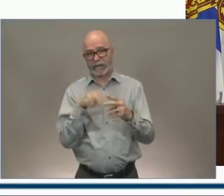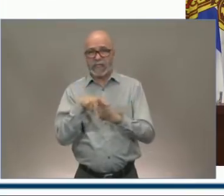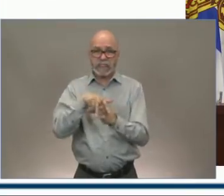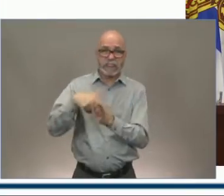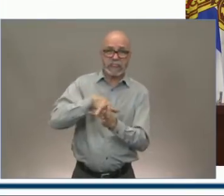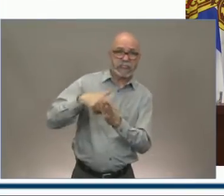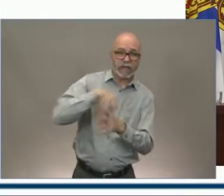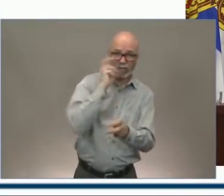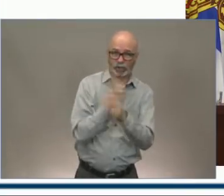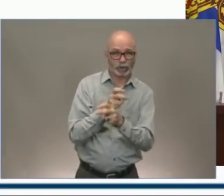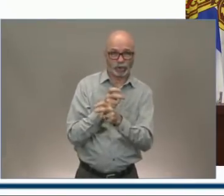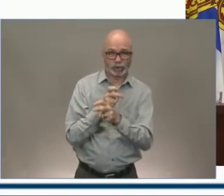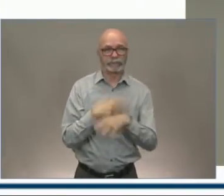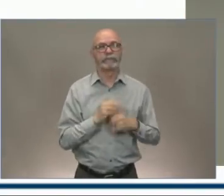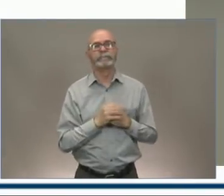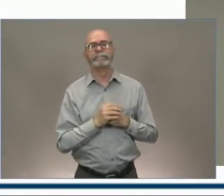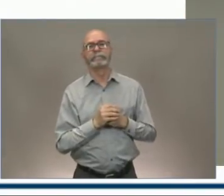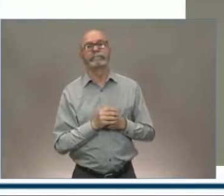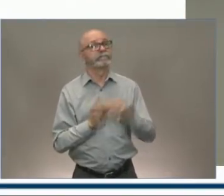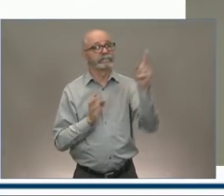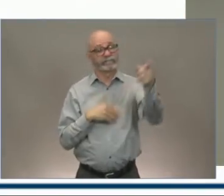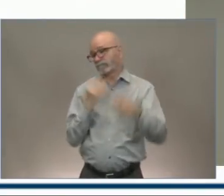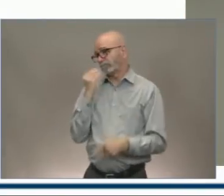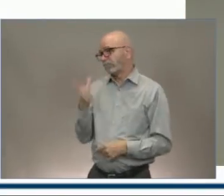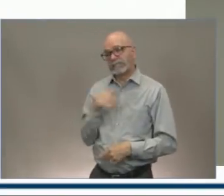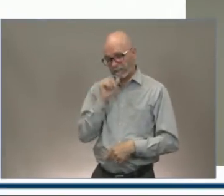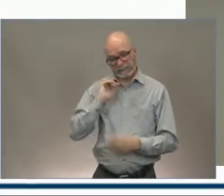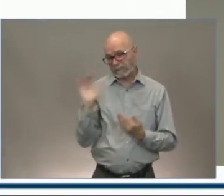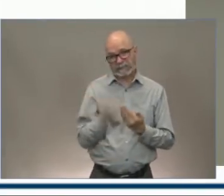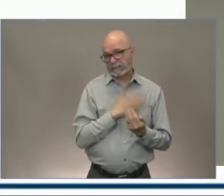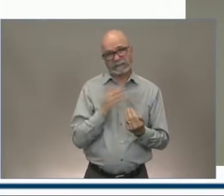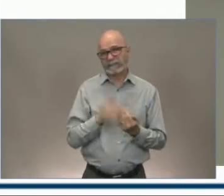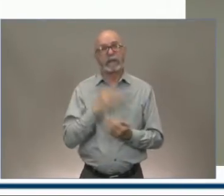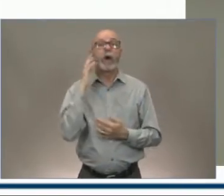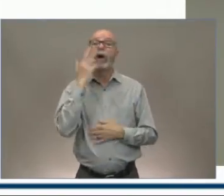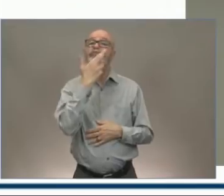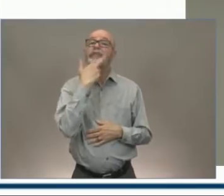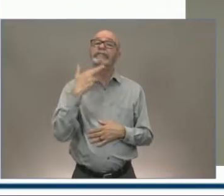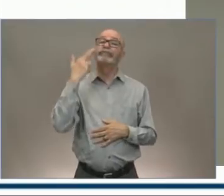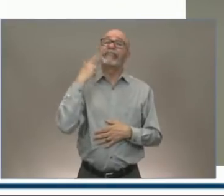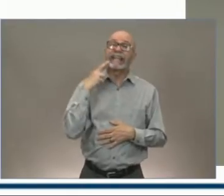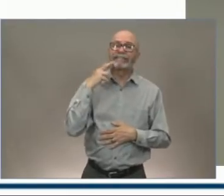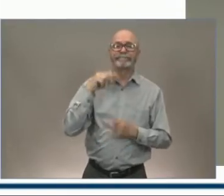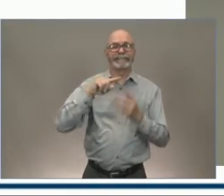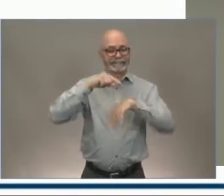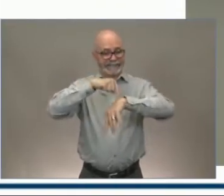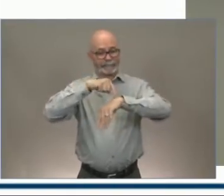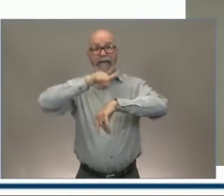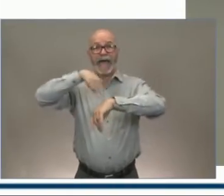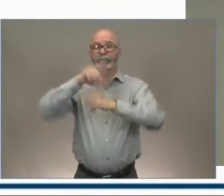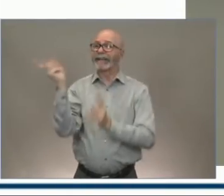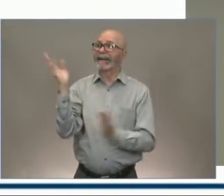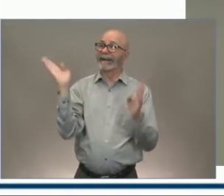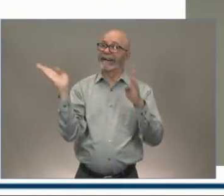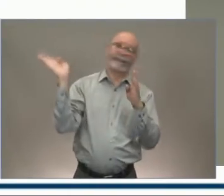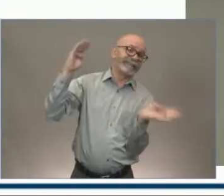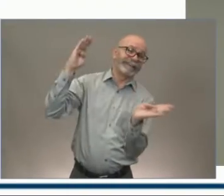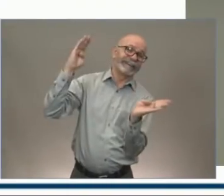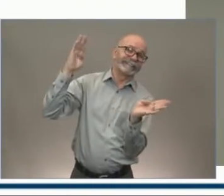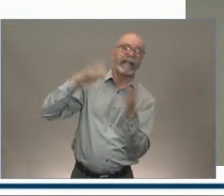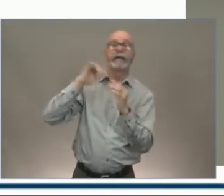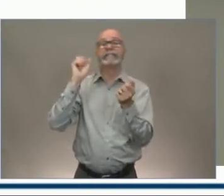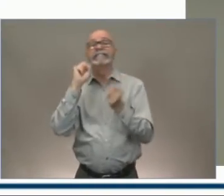not easy. I'm fully aware of whether it's limiting hours in restaurants, reducing opportunities for sports or